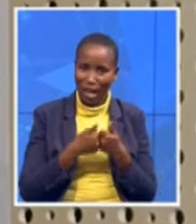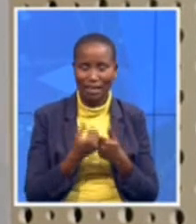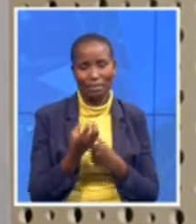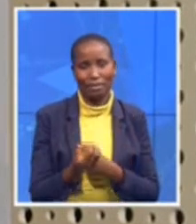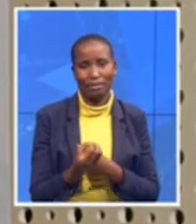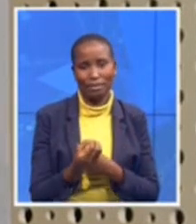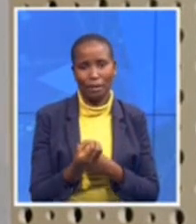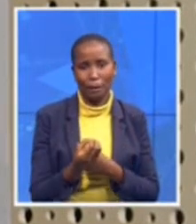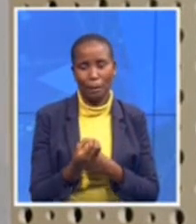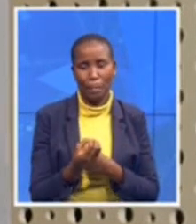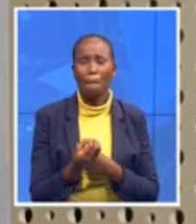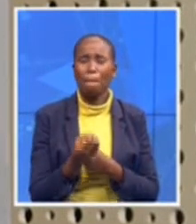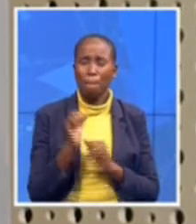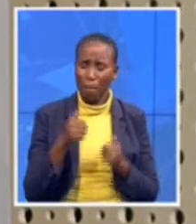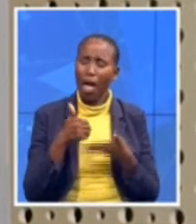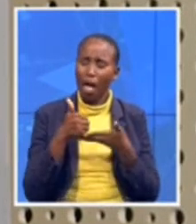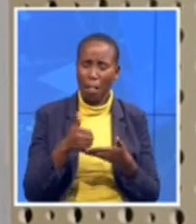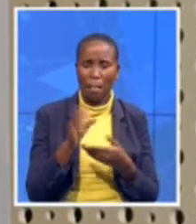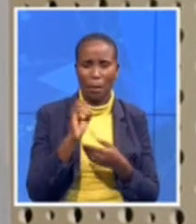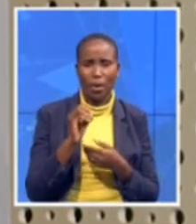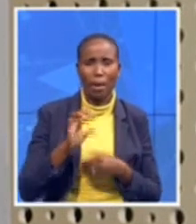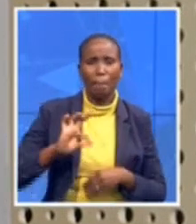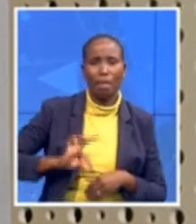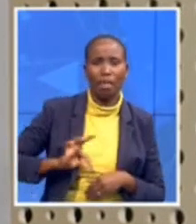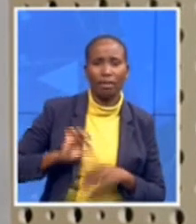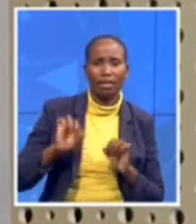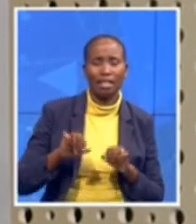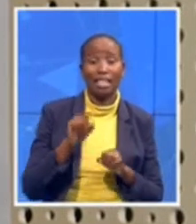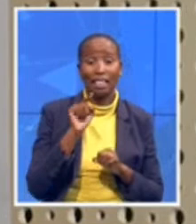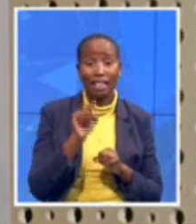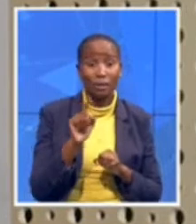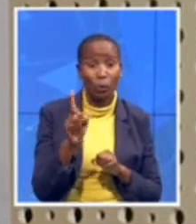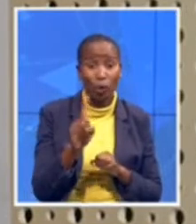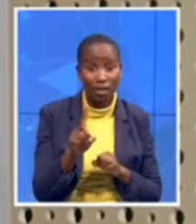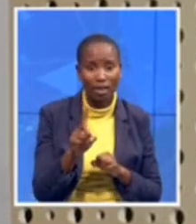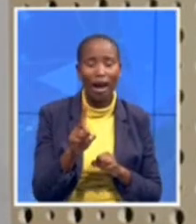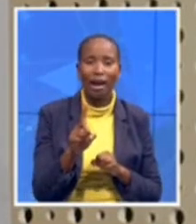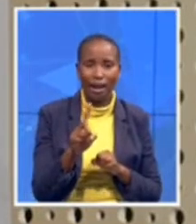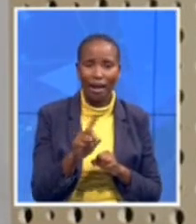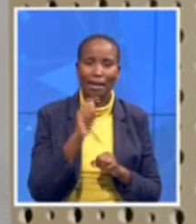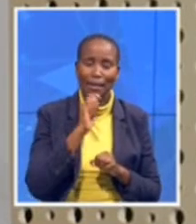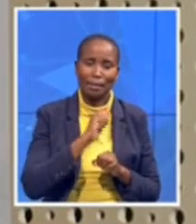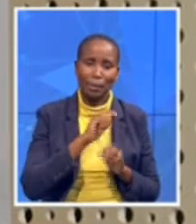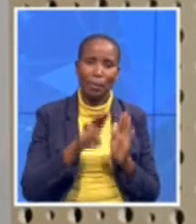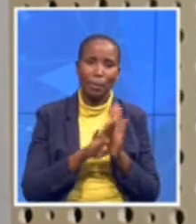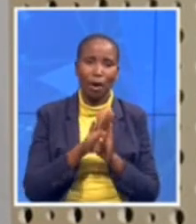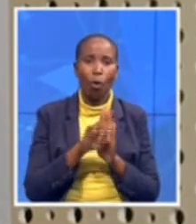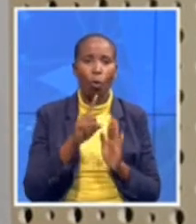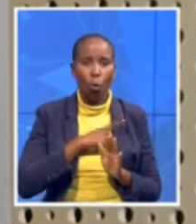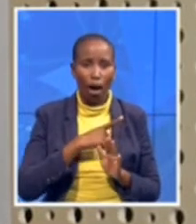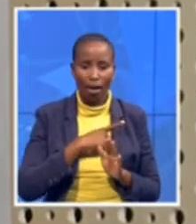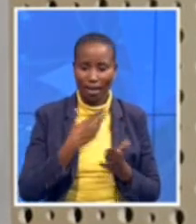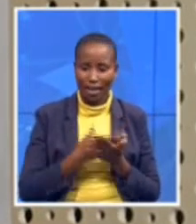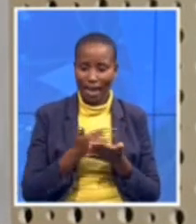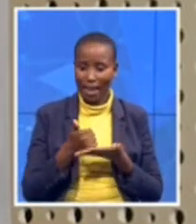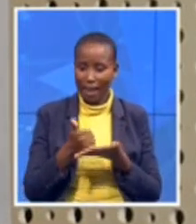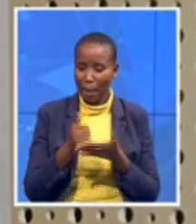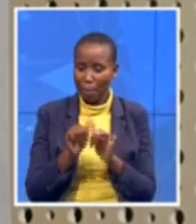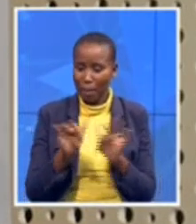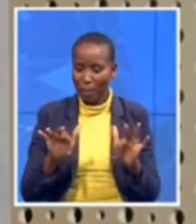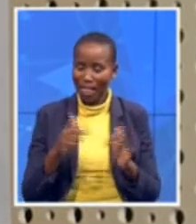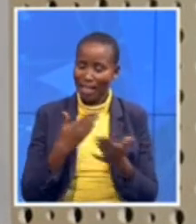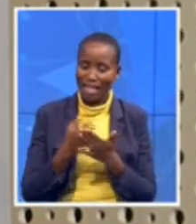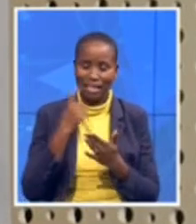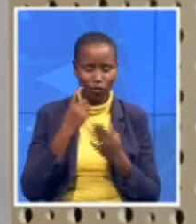these benefits really are quite progressive in allowing individuals to express themselves and live out their freedom